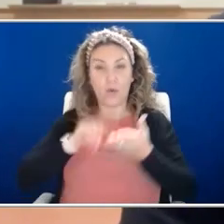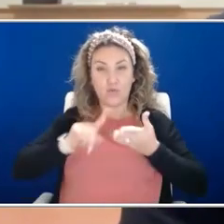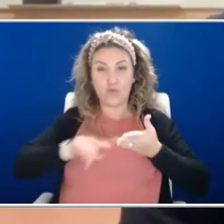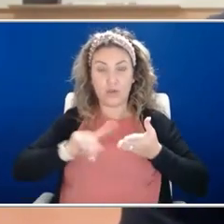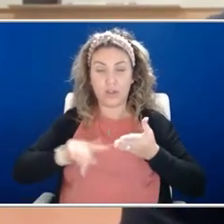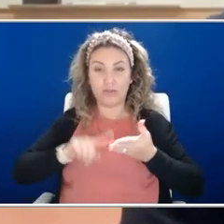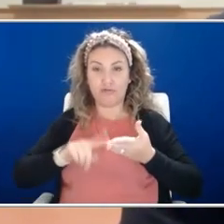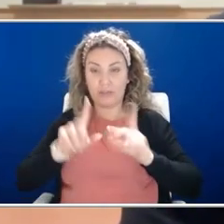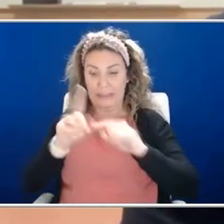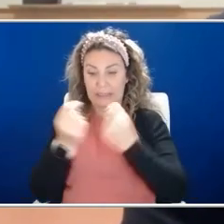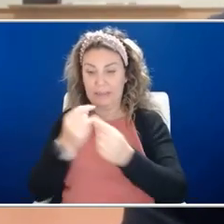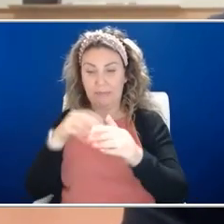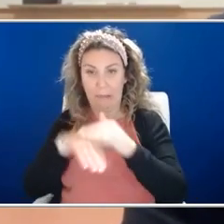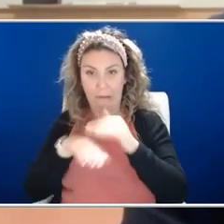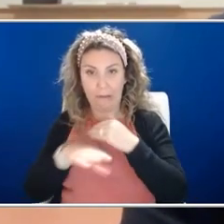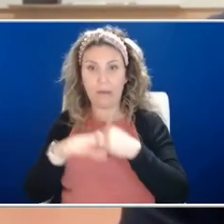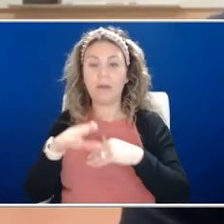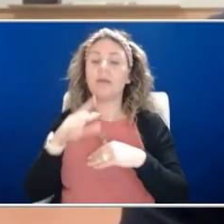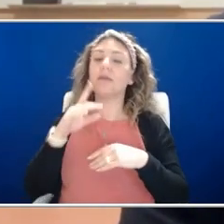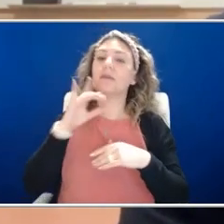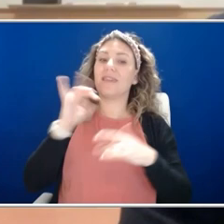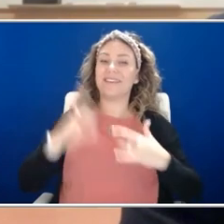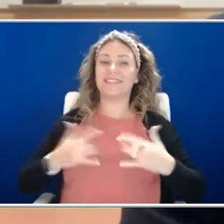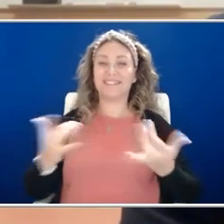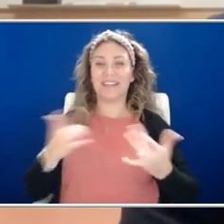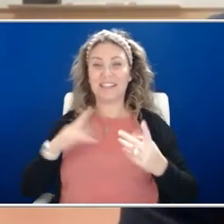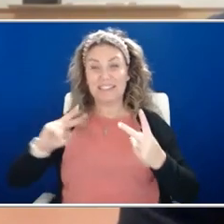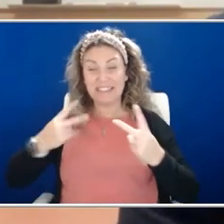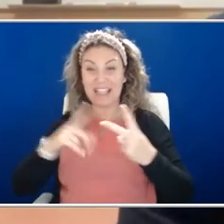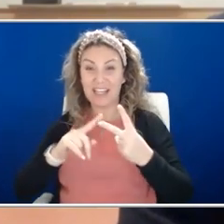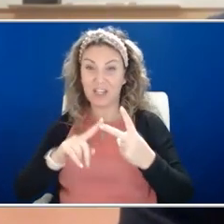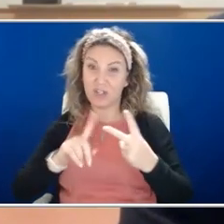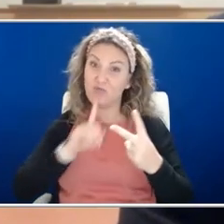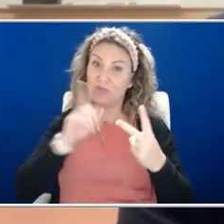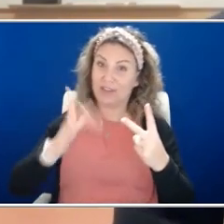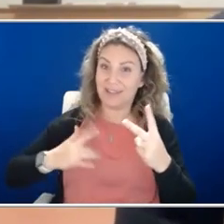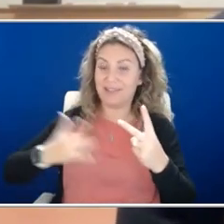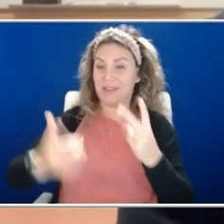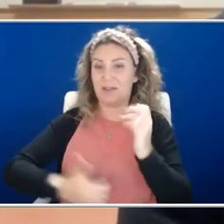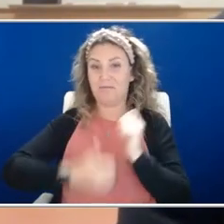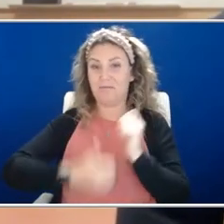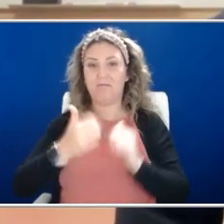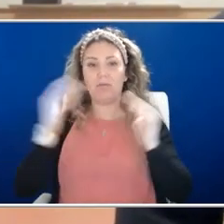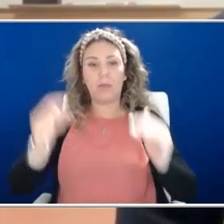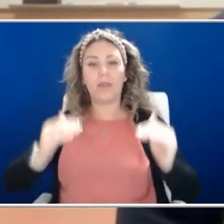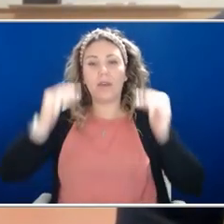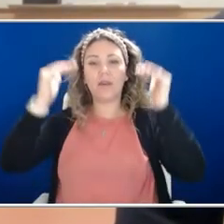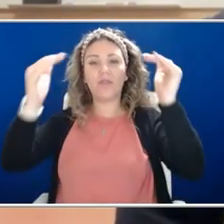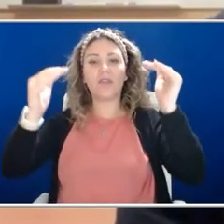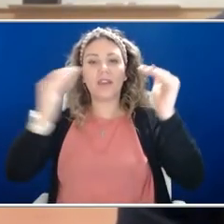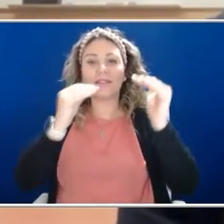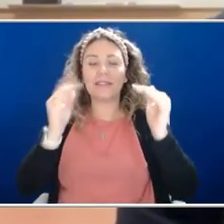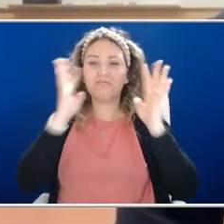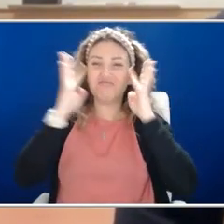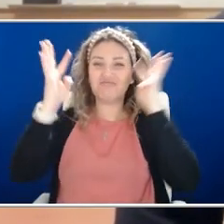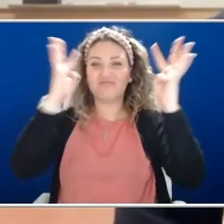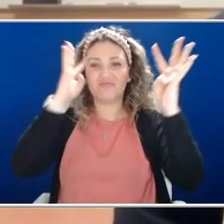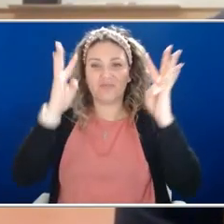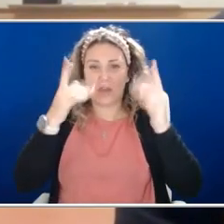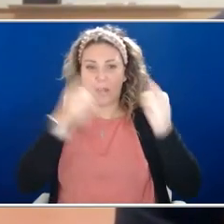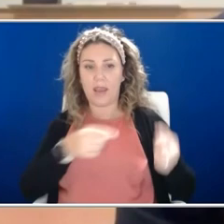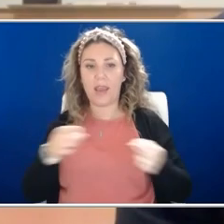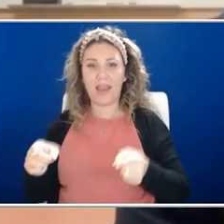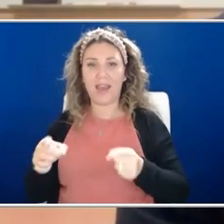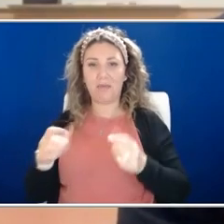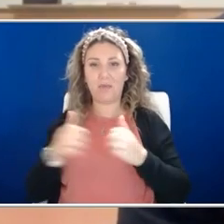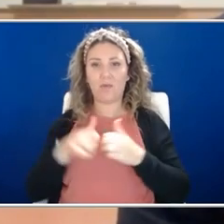so that excites me. And then maybe the second thing that really excites me the most is the advancement and innovation that's happening in this kind